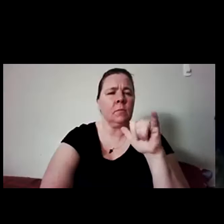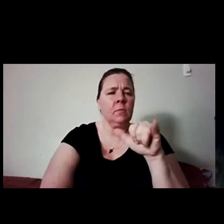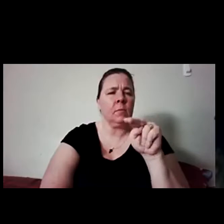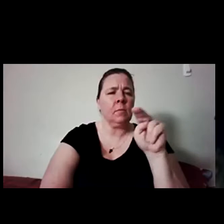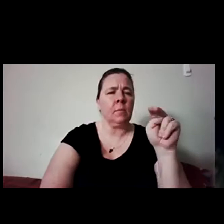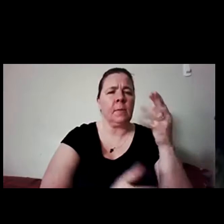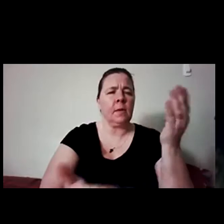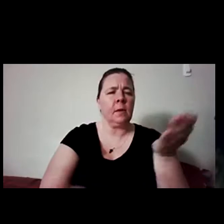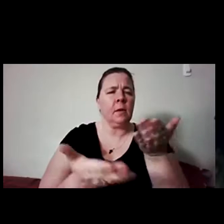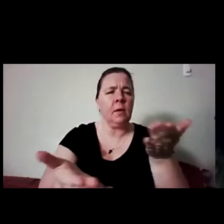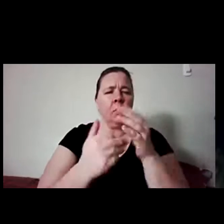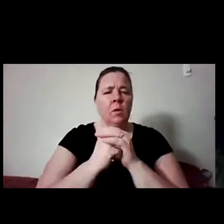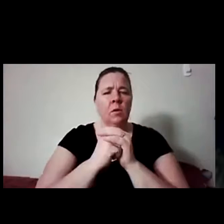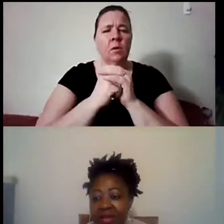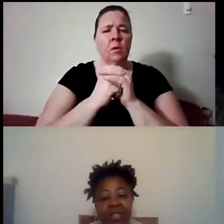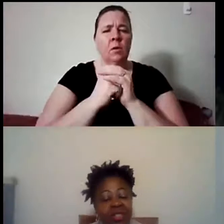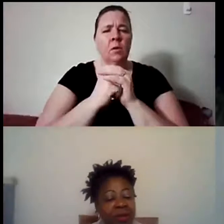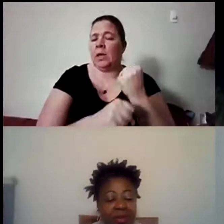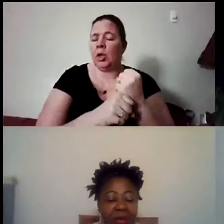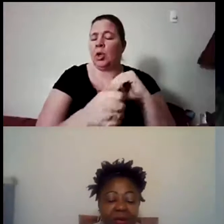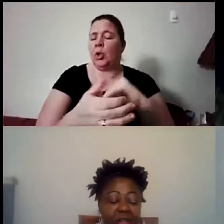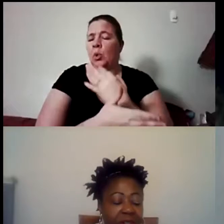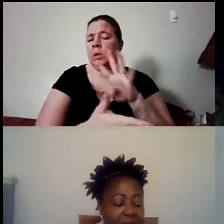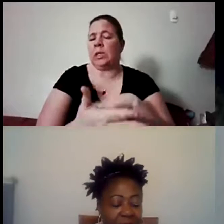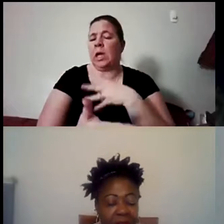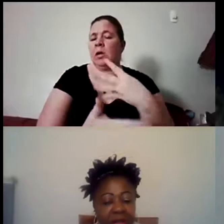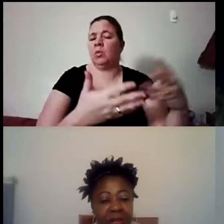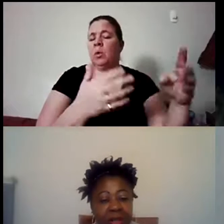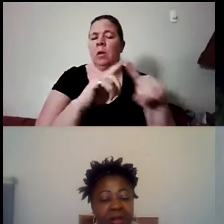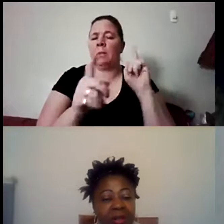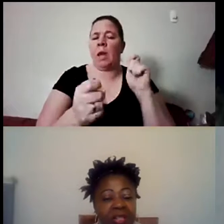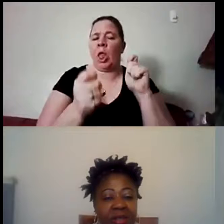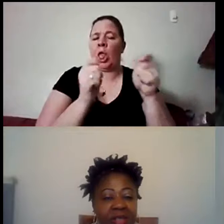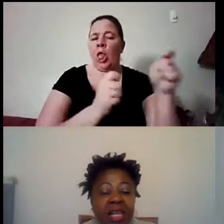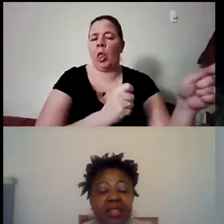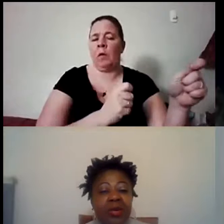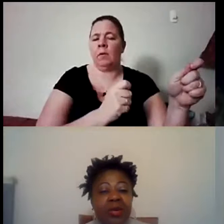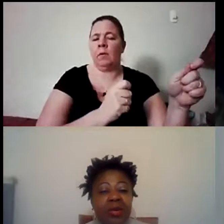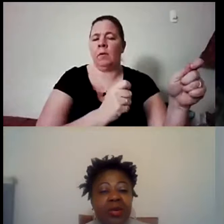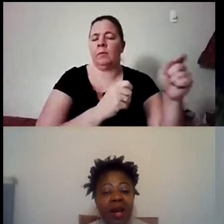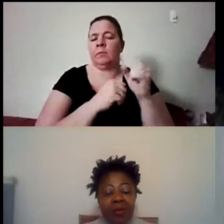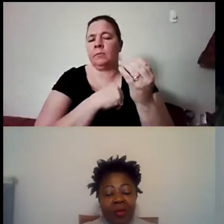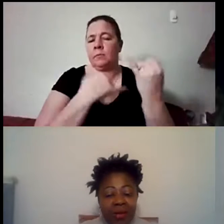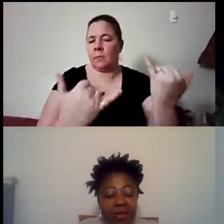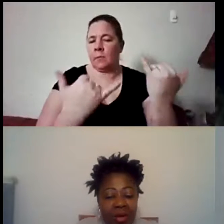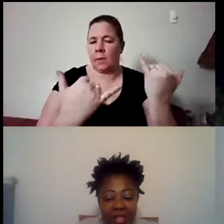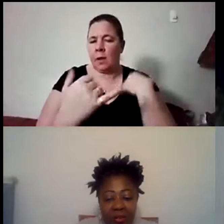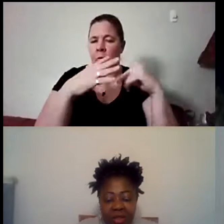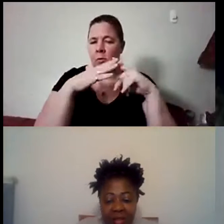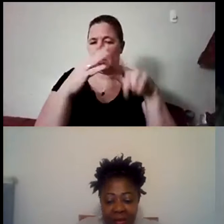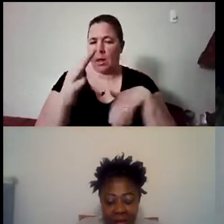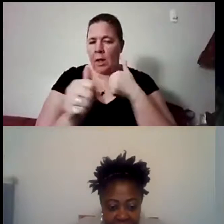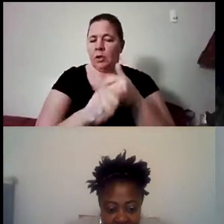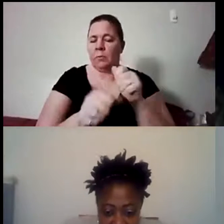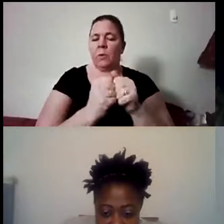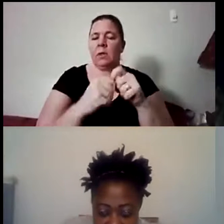Ladies and gentlemen, call your families and friends. Schedule has been there, but it's just been being a little lenient. So now we're about to catch up with the